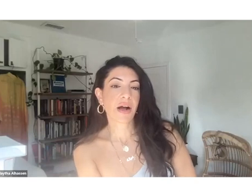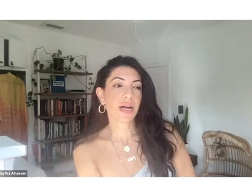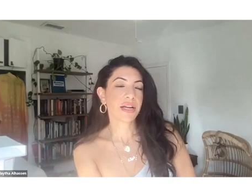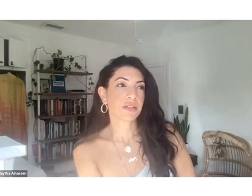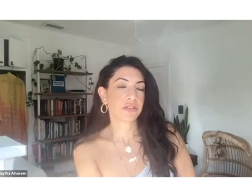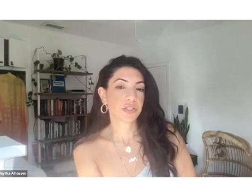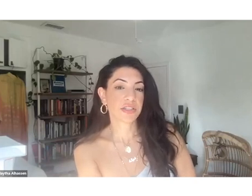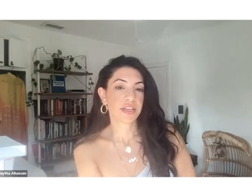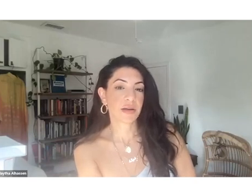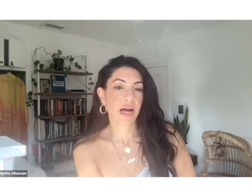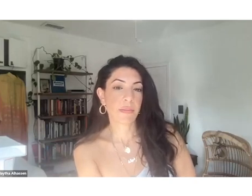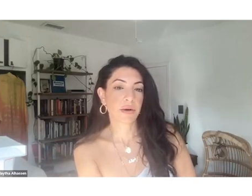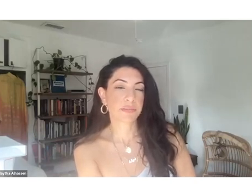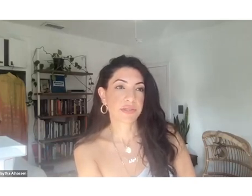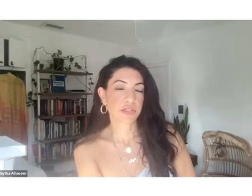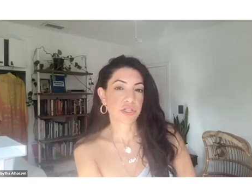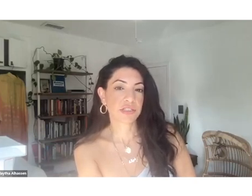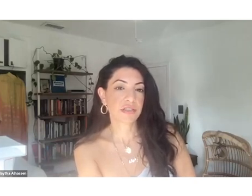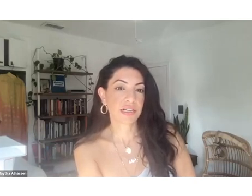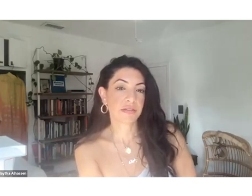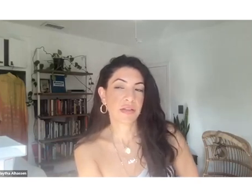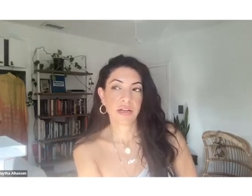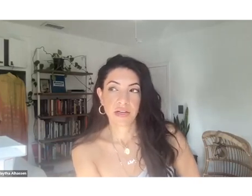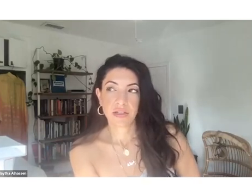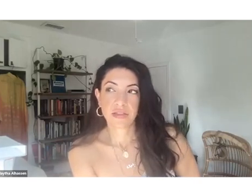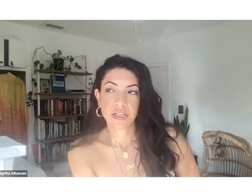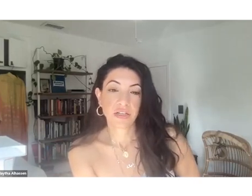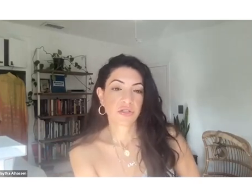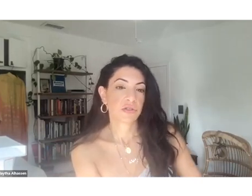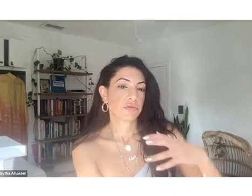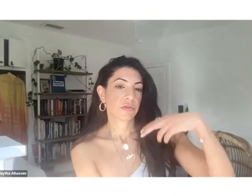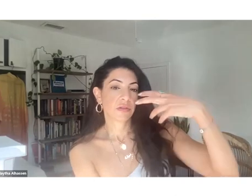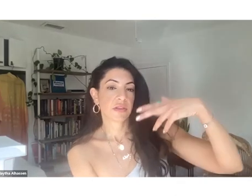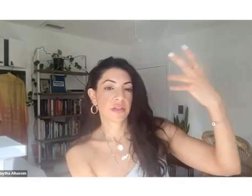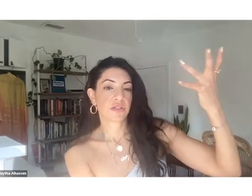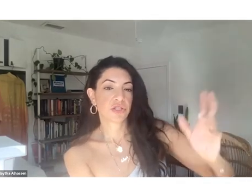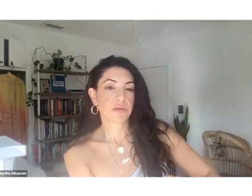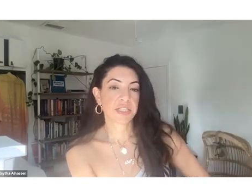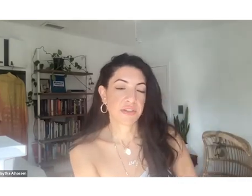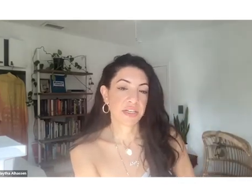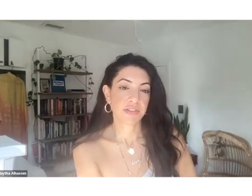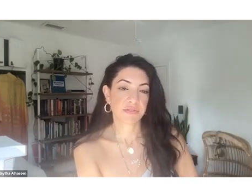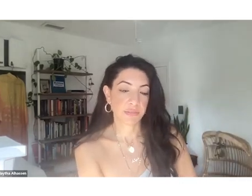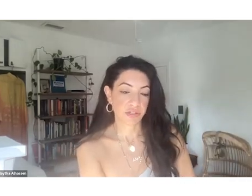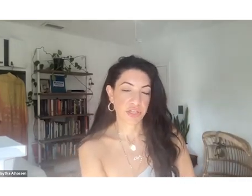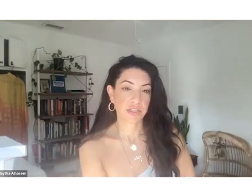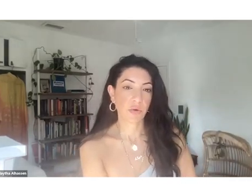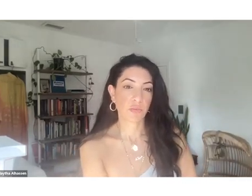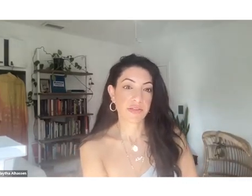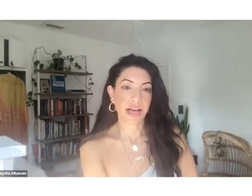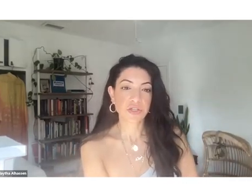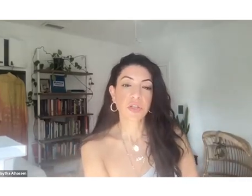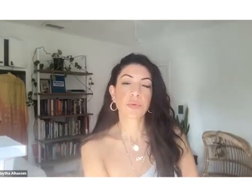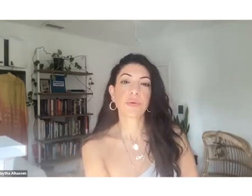So how I learned to think about power and position in the generativity of